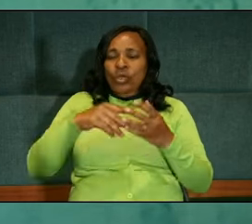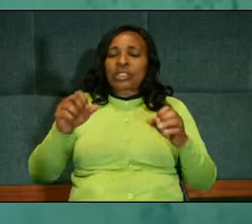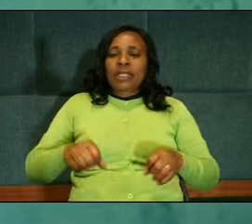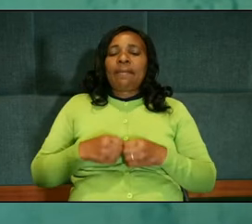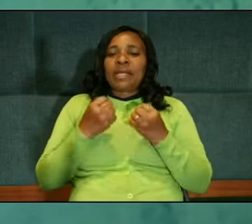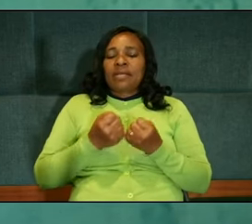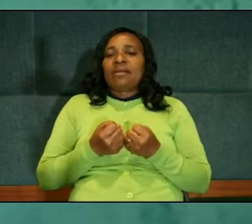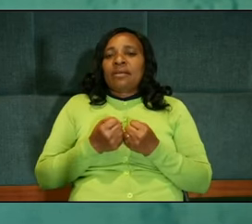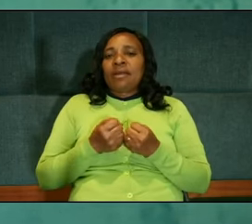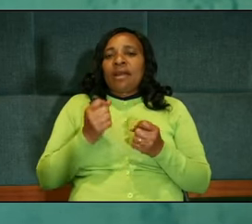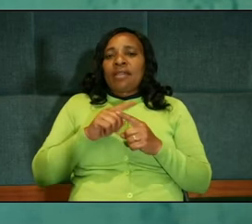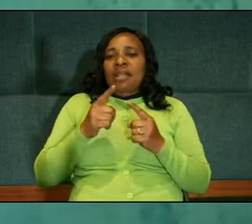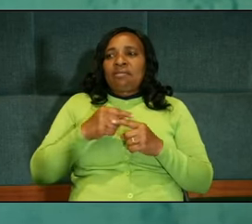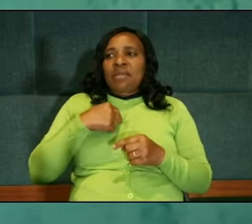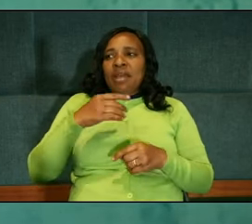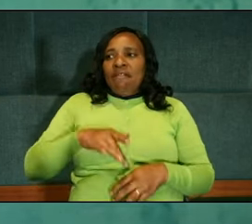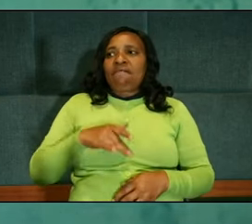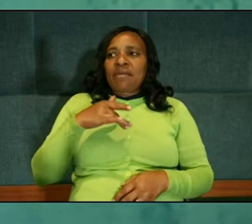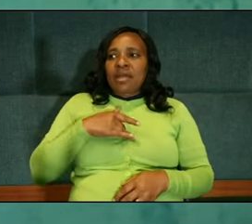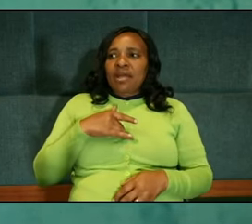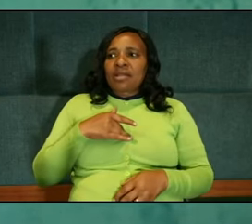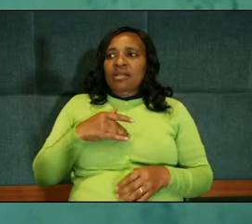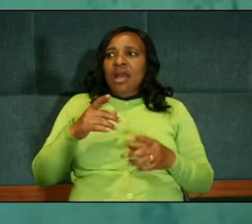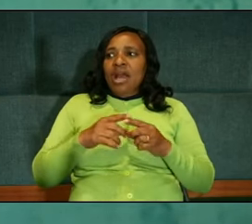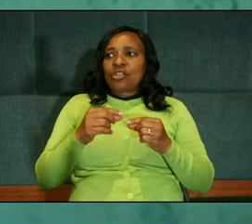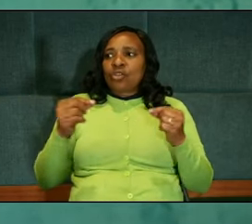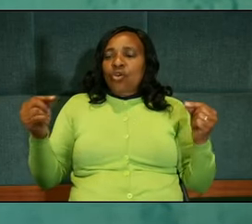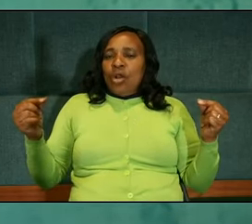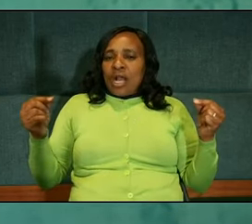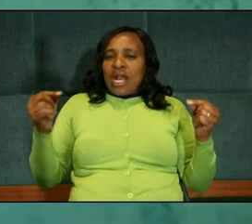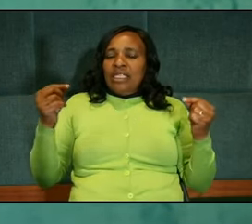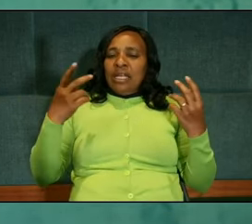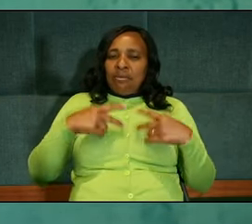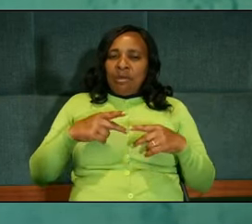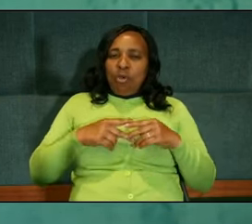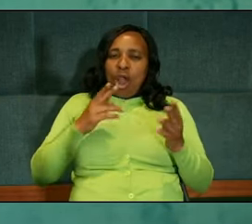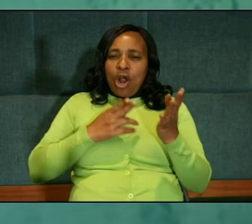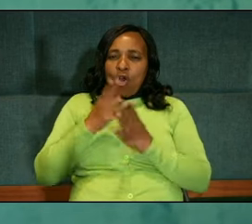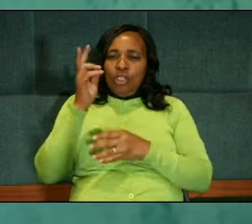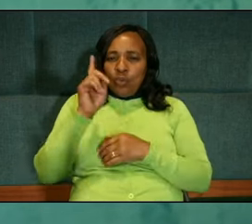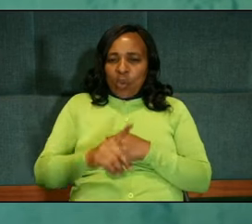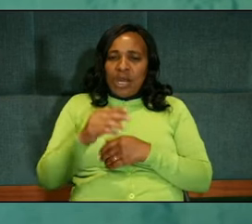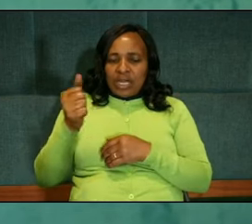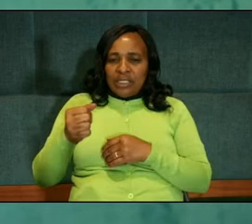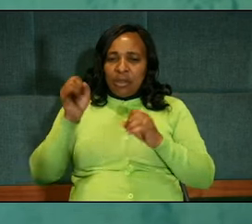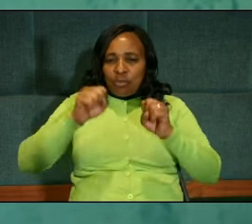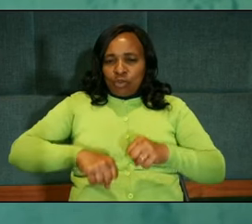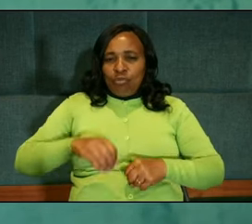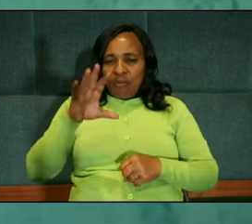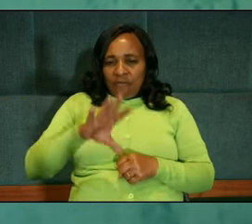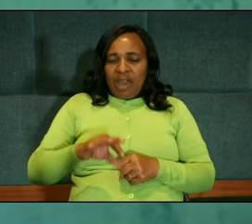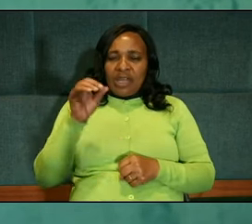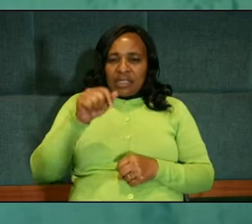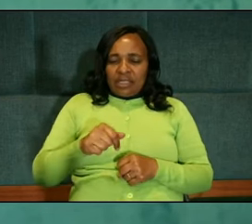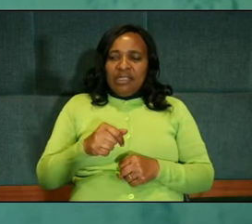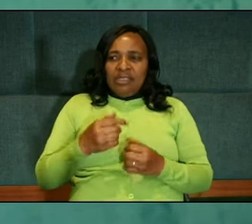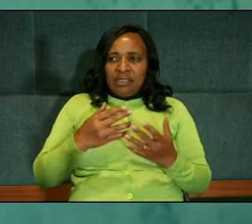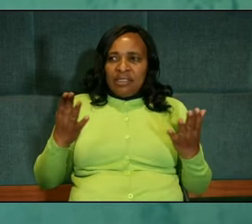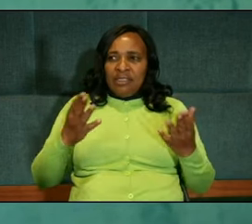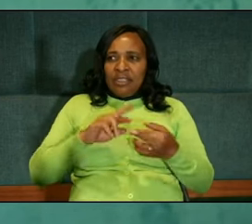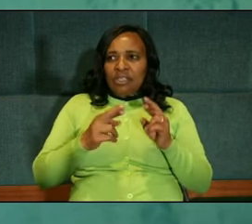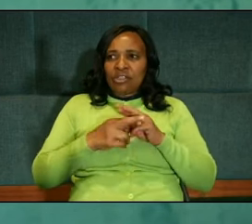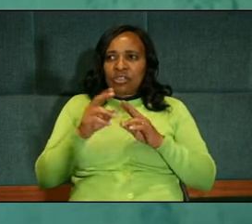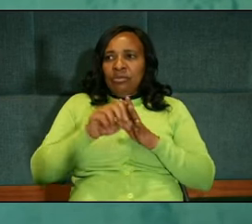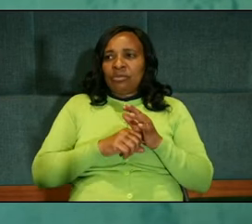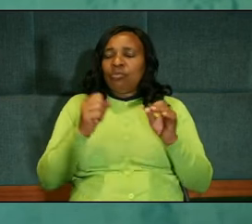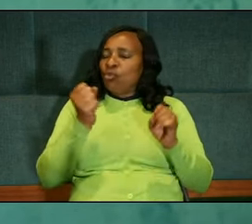happening. And I feel like as long as people are honest with each other, they'll be able to find those genuine relationships, because